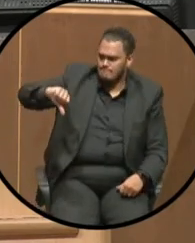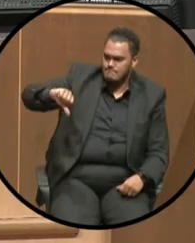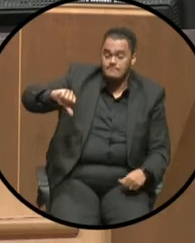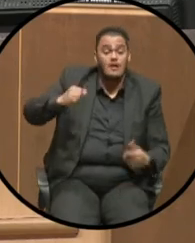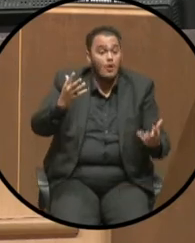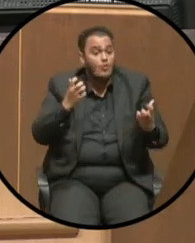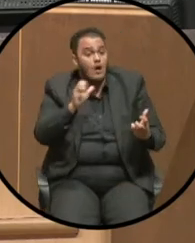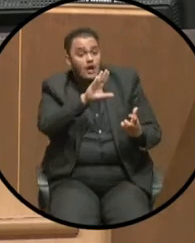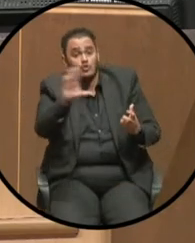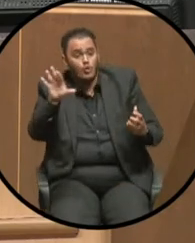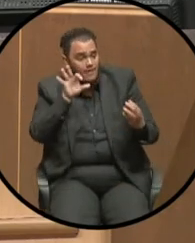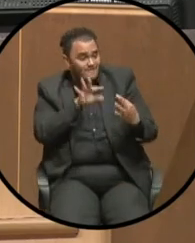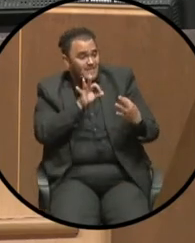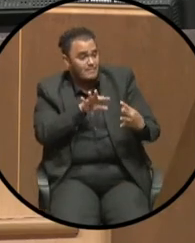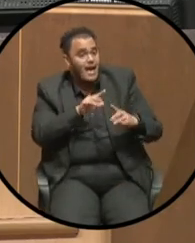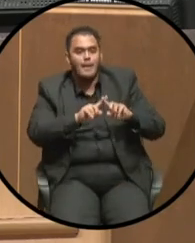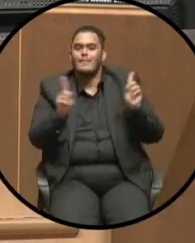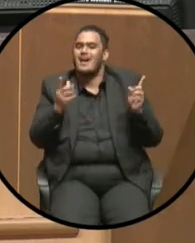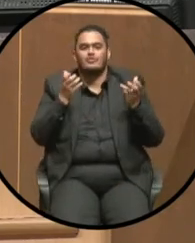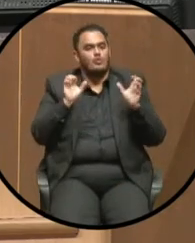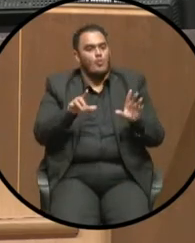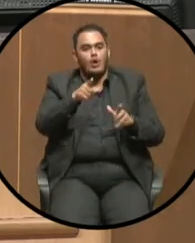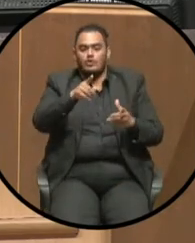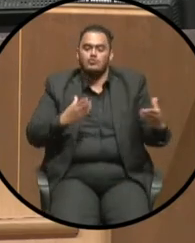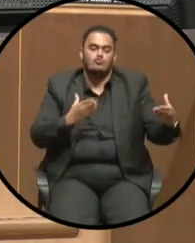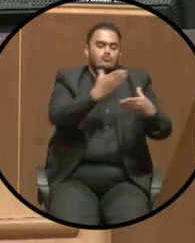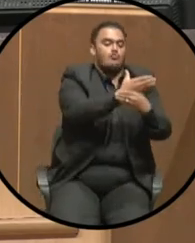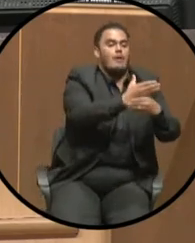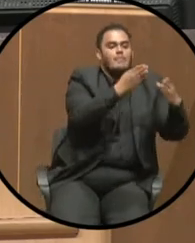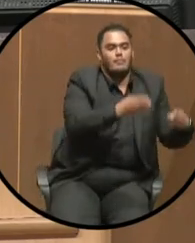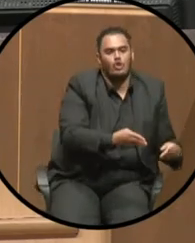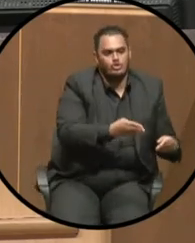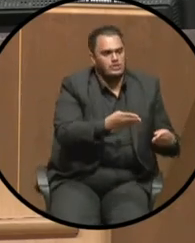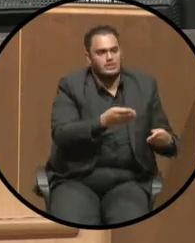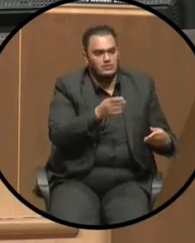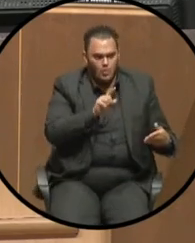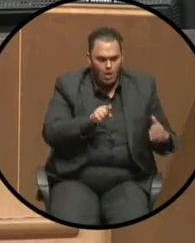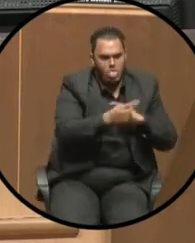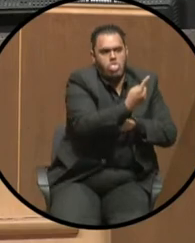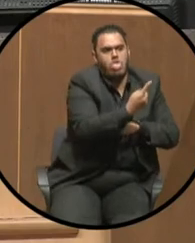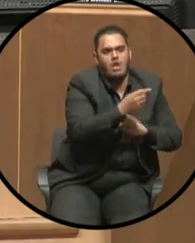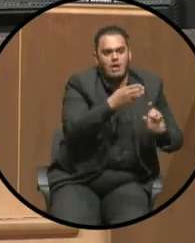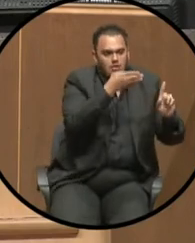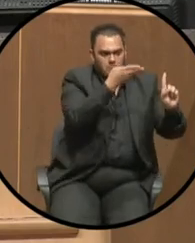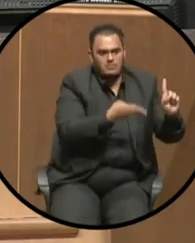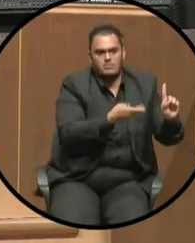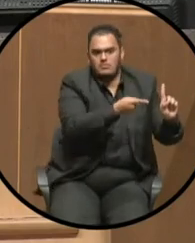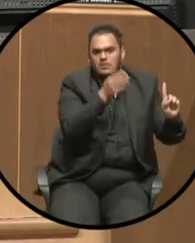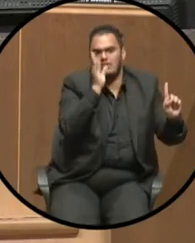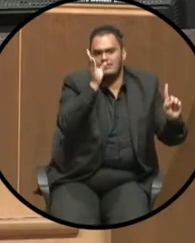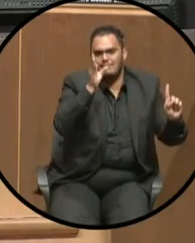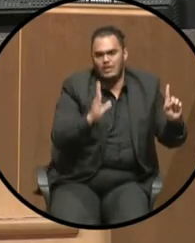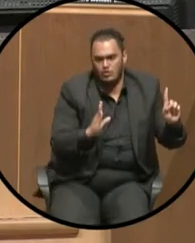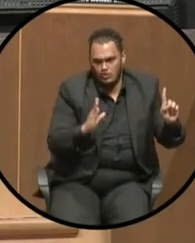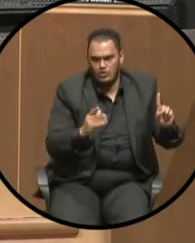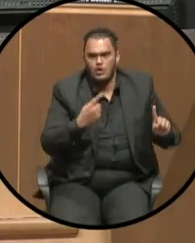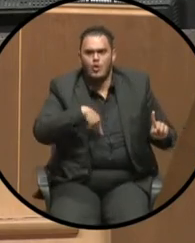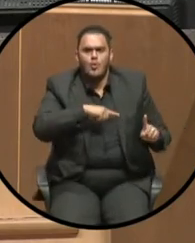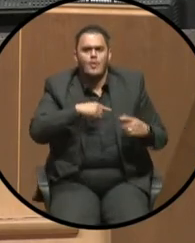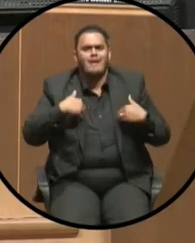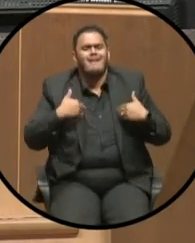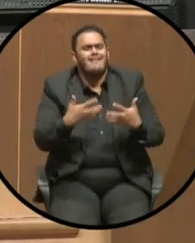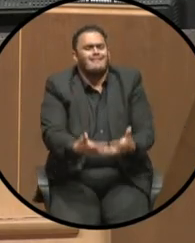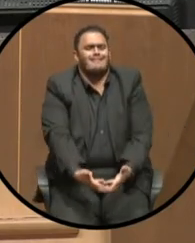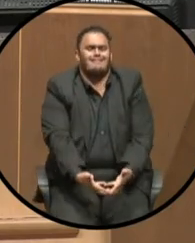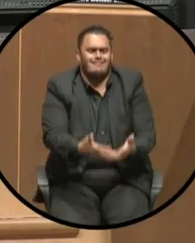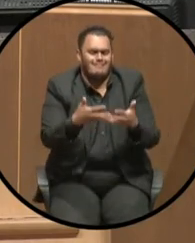it to be disruptive to the meeting or disrespectful to the speaker. So with that said, I will say that we've had tremendous success. I know